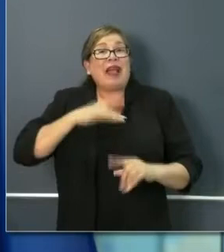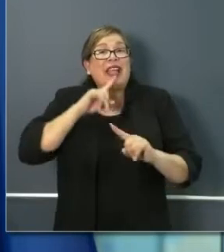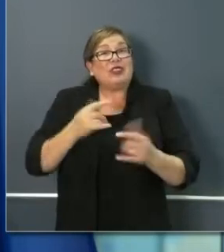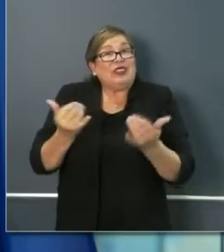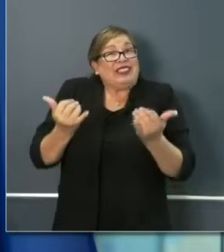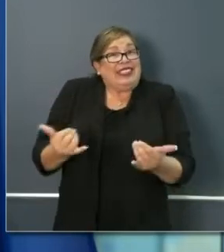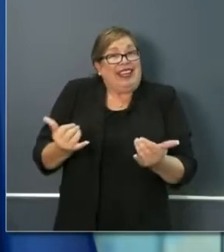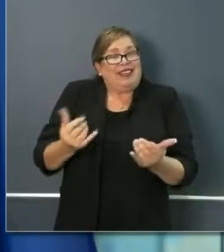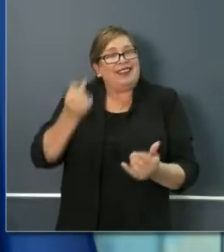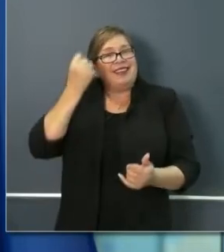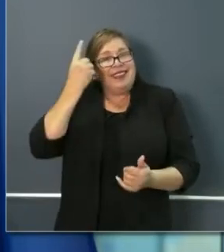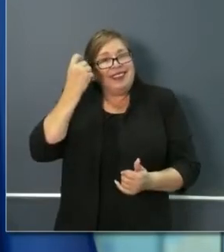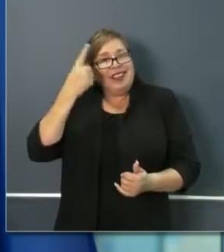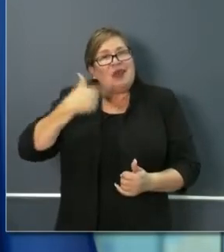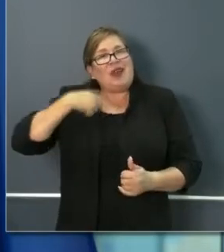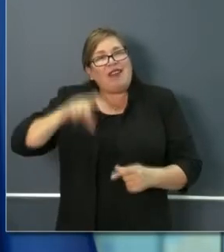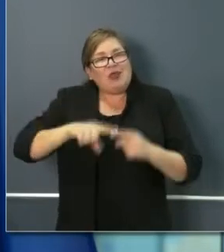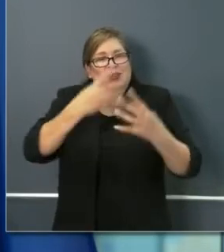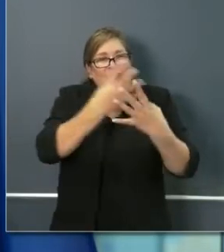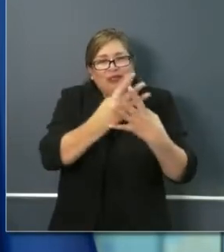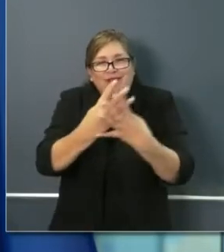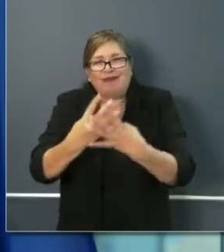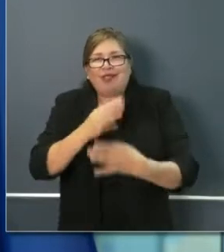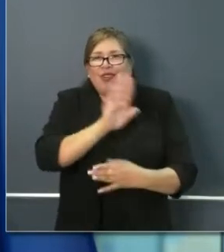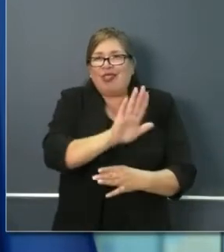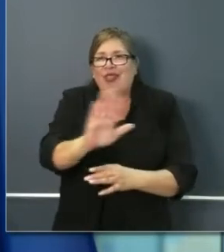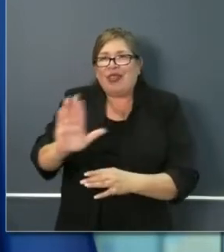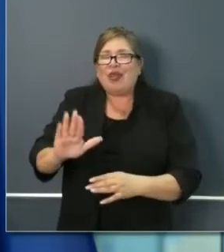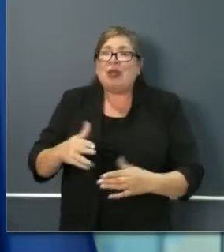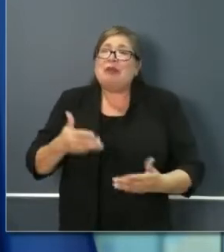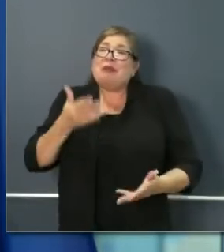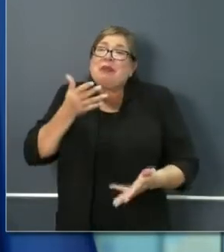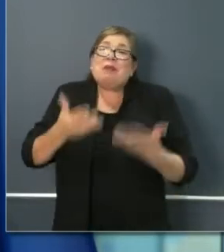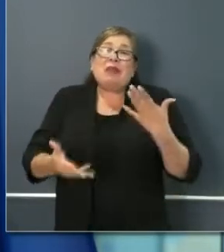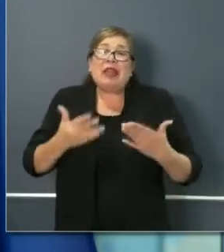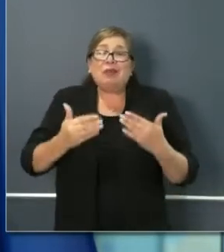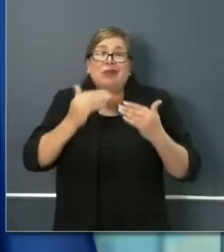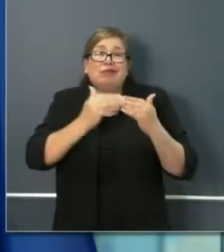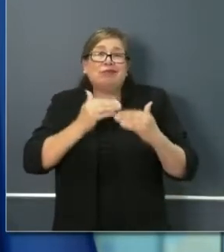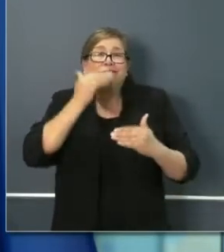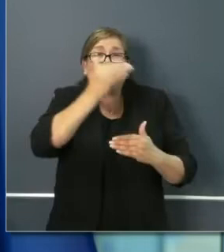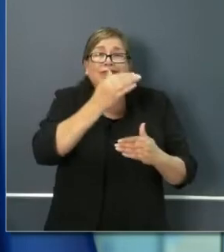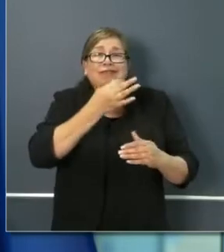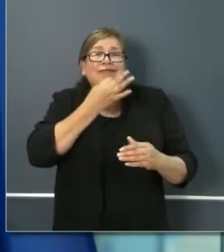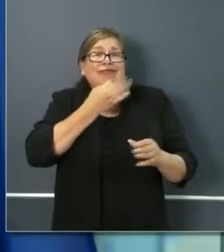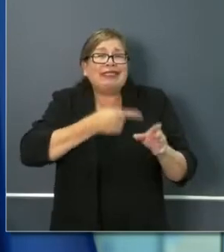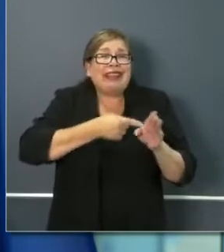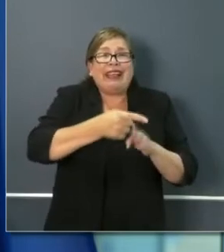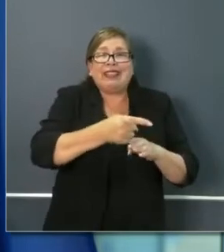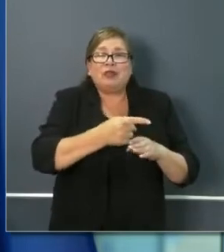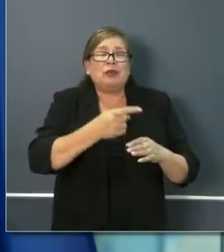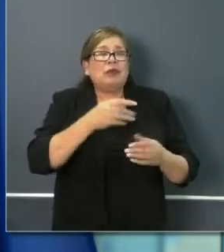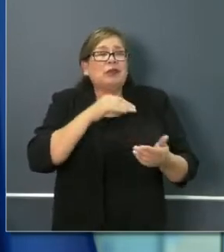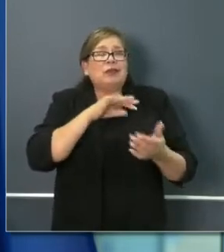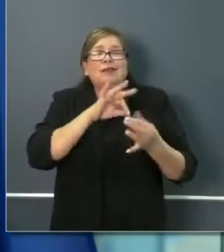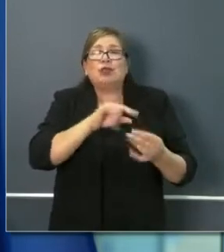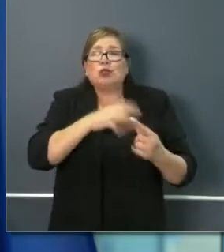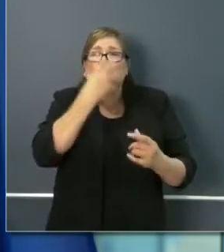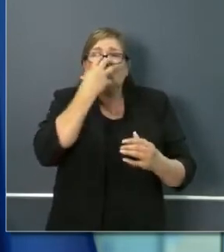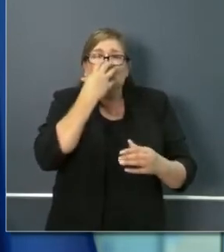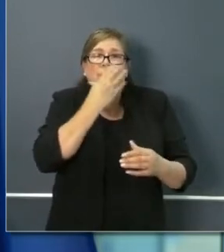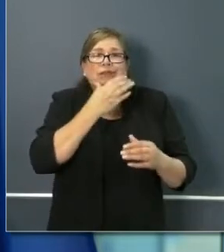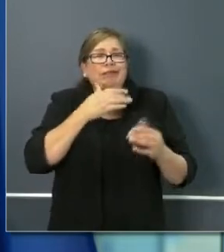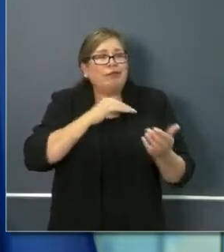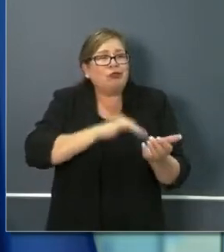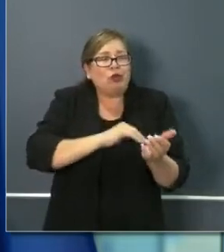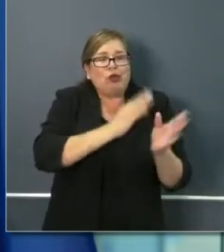fit a need particular, maybe too many folks that are expert anesthesiologists. We don't need as many, too many EMTs,